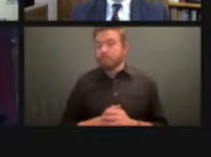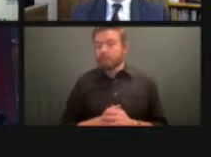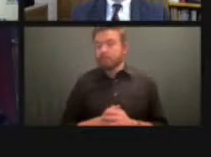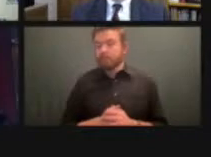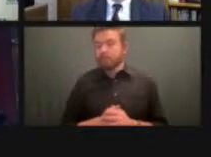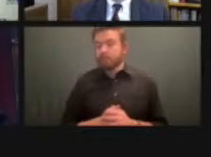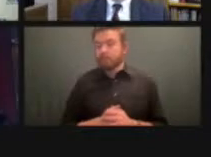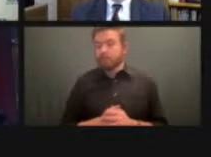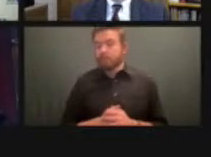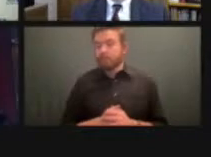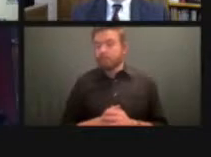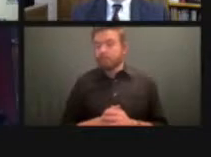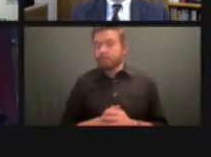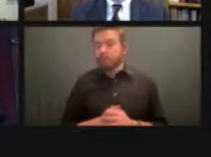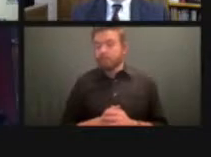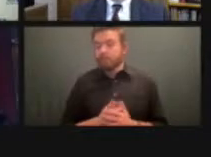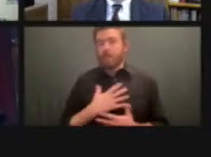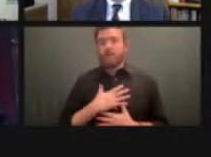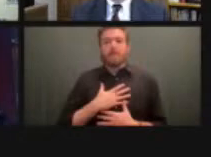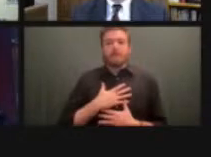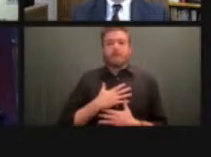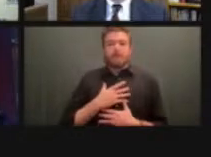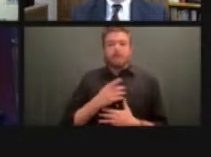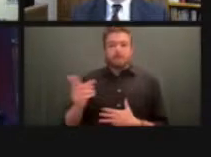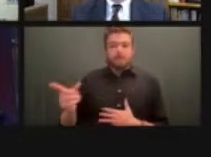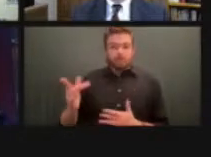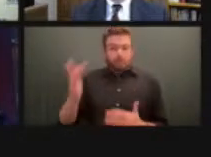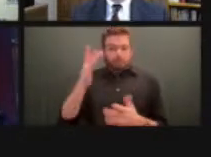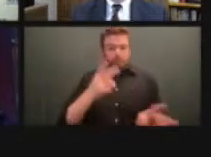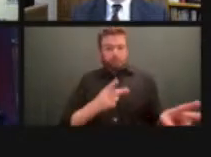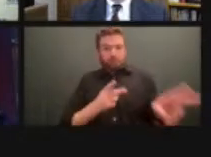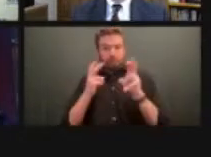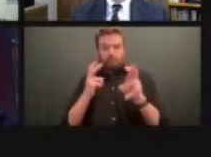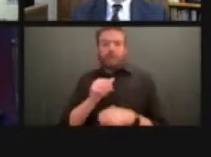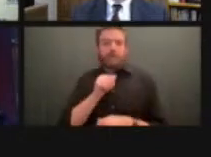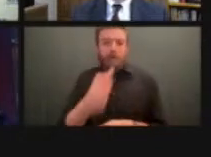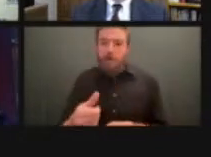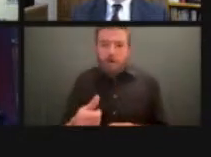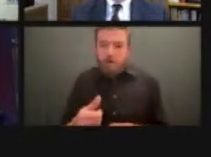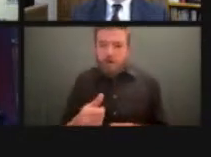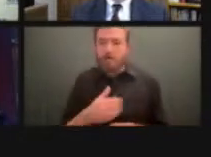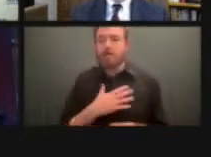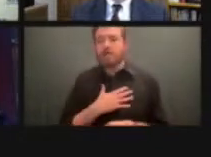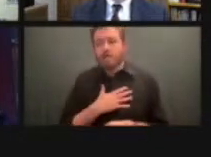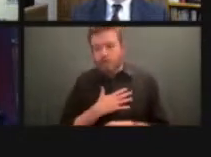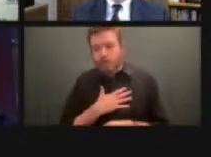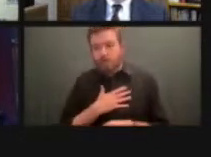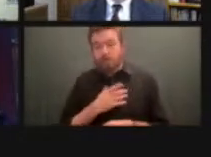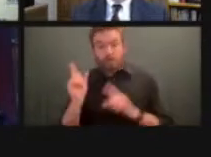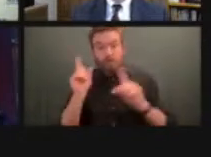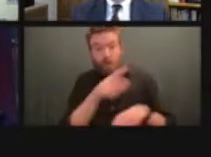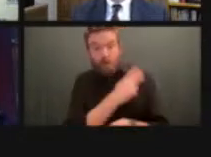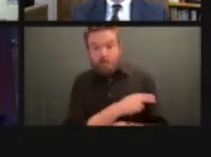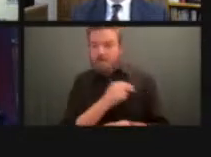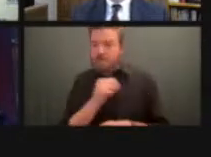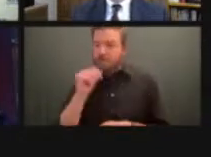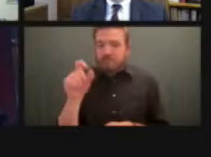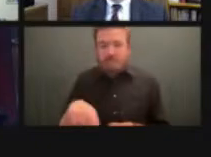enough to be miserable, or worse yet, go to the hospital, or worse yet, get really sick, or maybe even, God forbid,